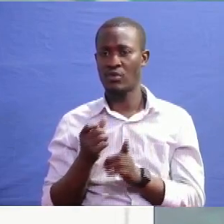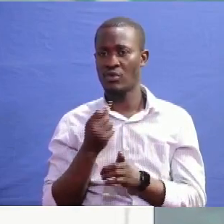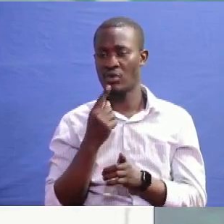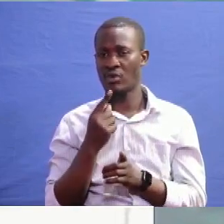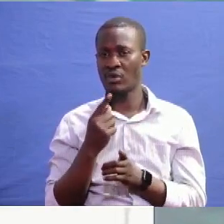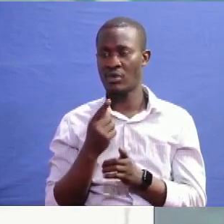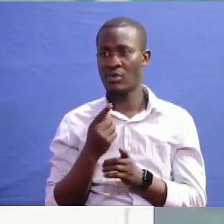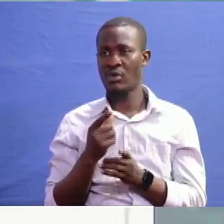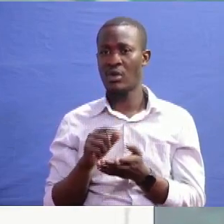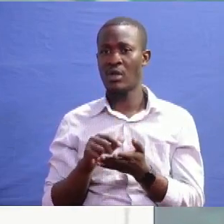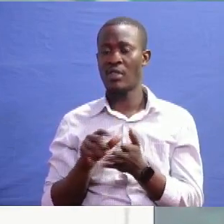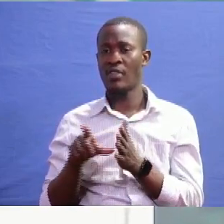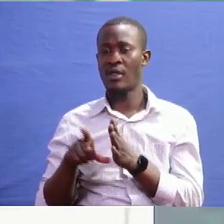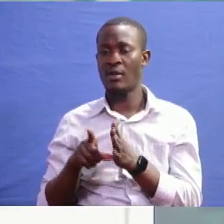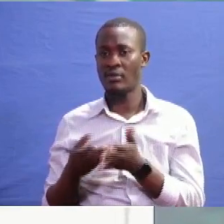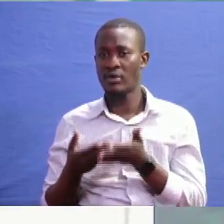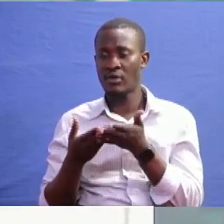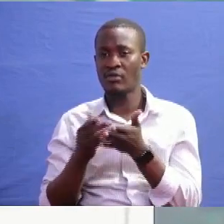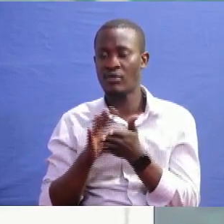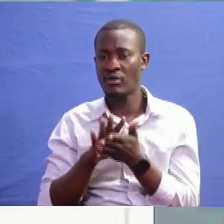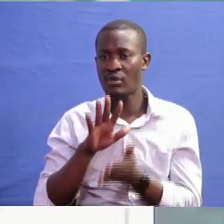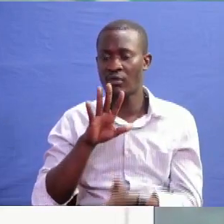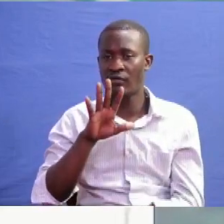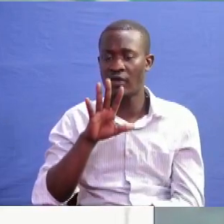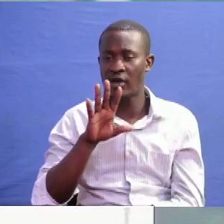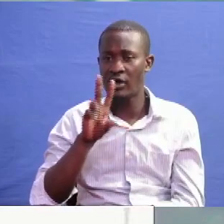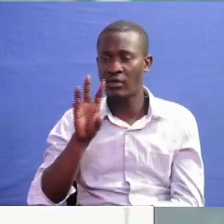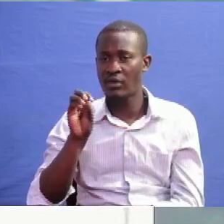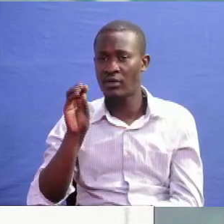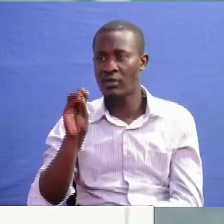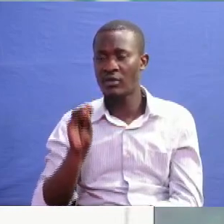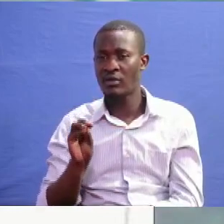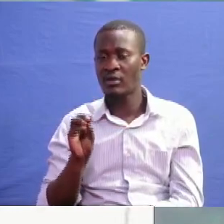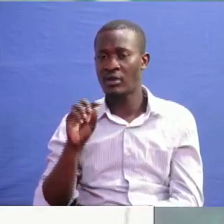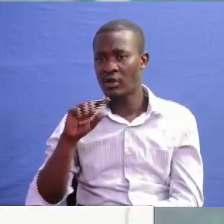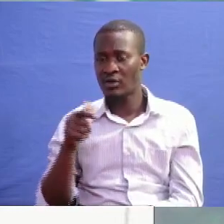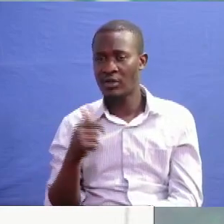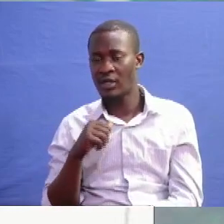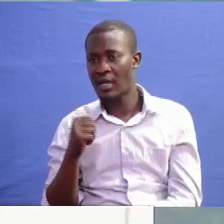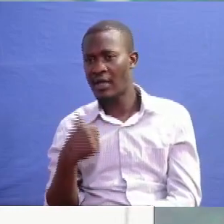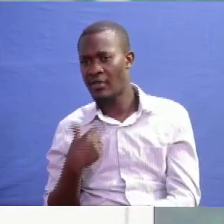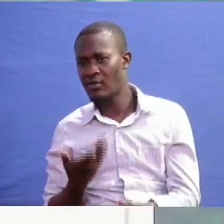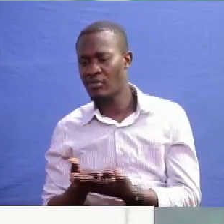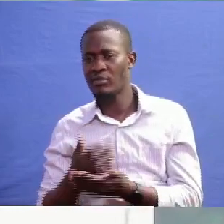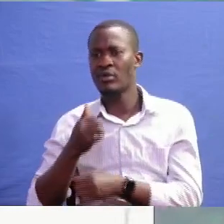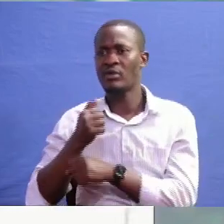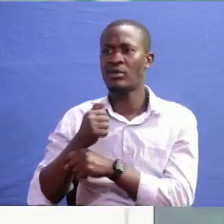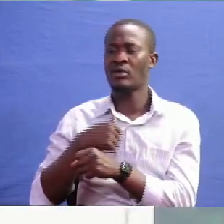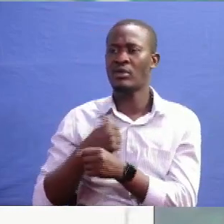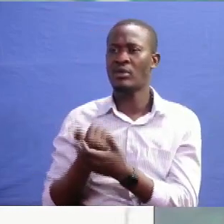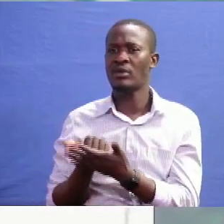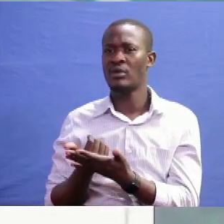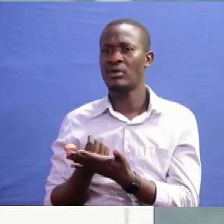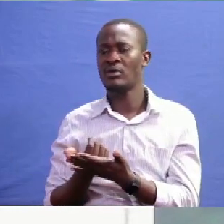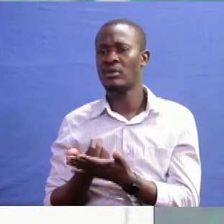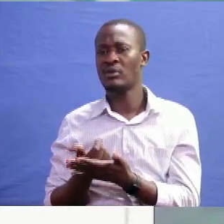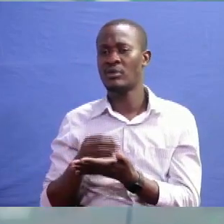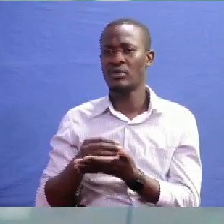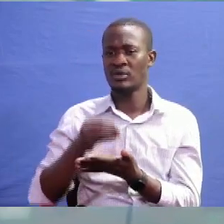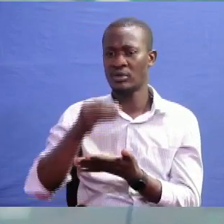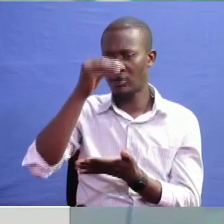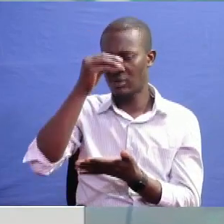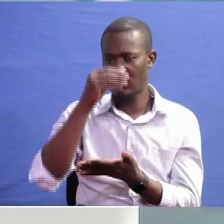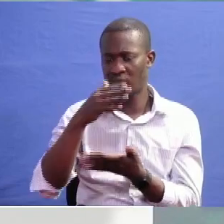loan given to you will be 420 thereabout. Okay. And the rest of it will be a scholarship. And then the parents are going to give